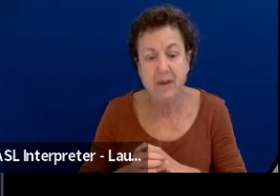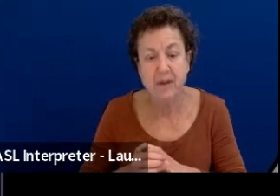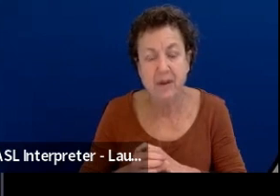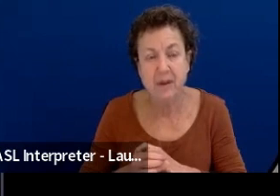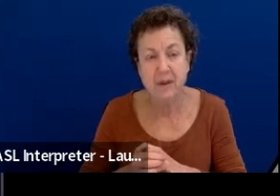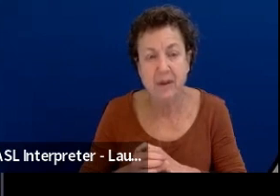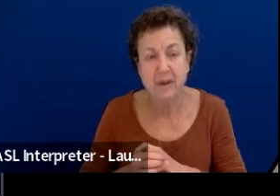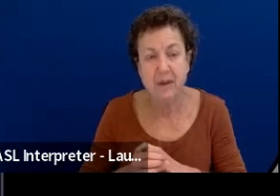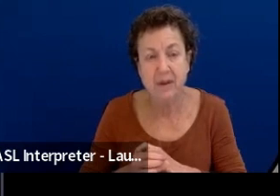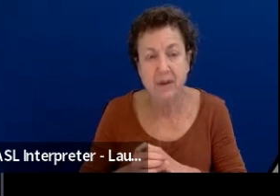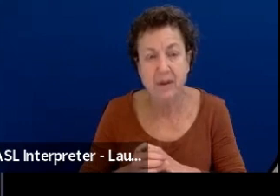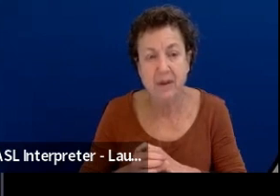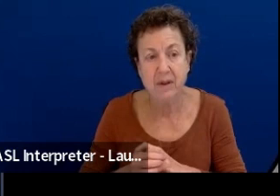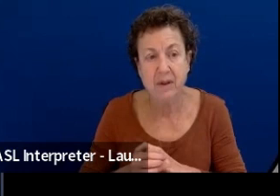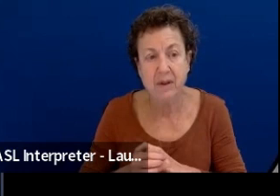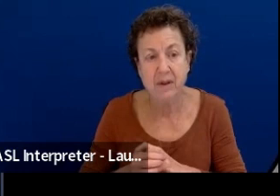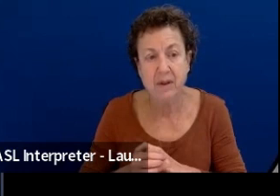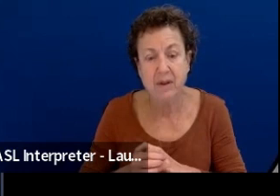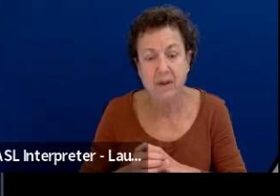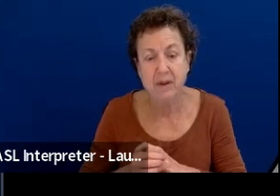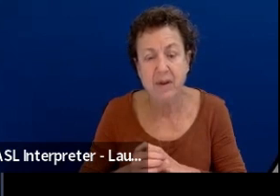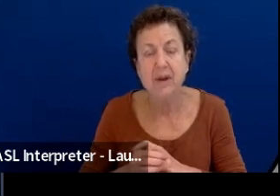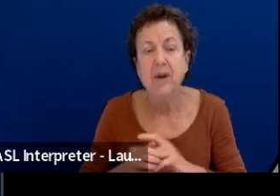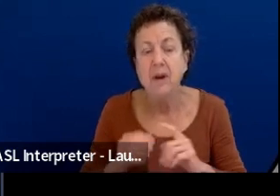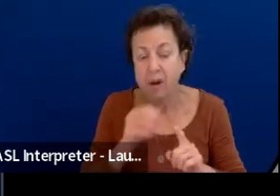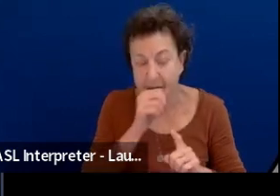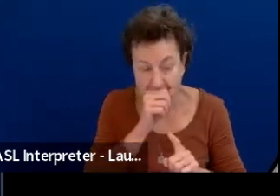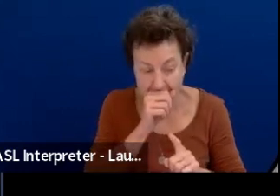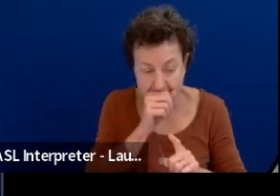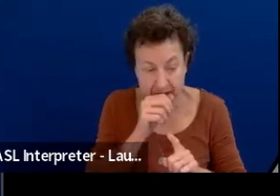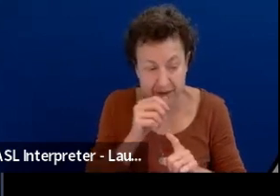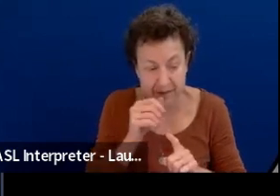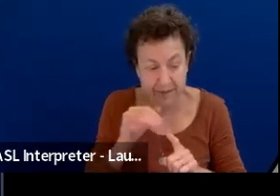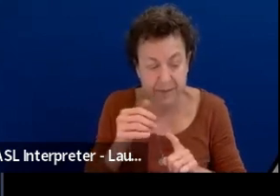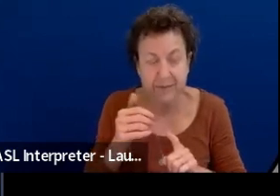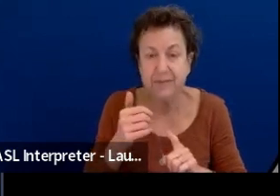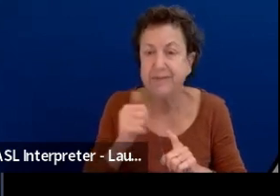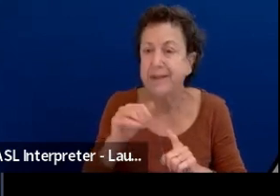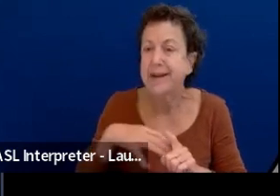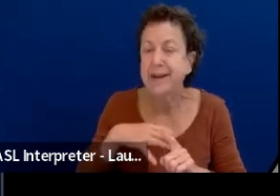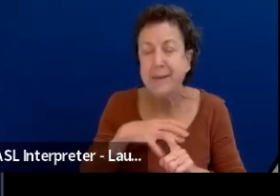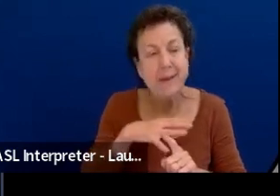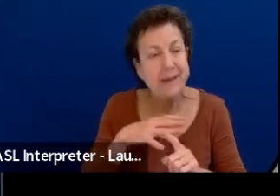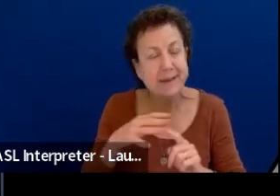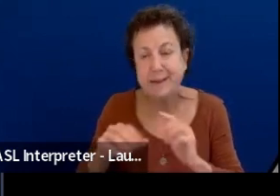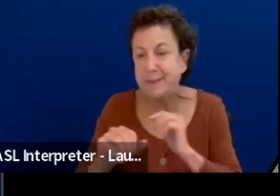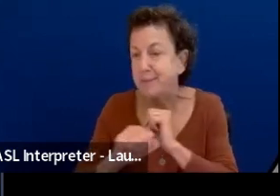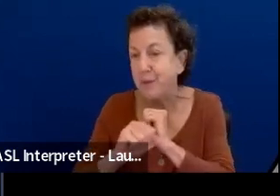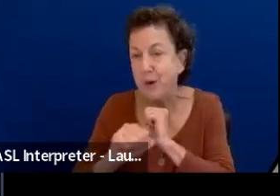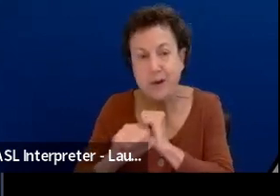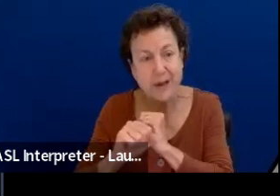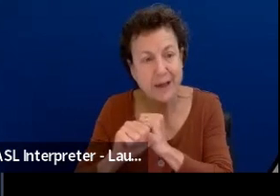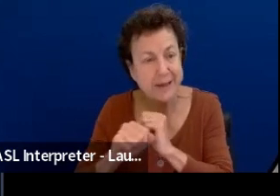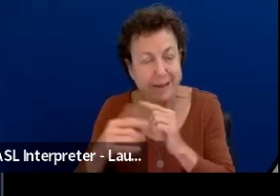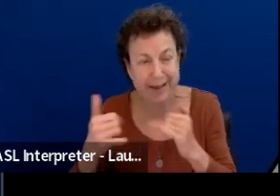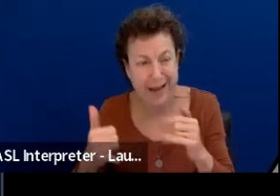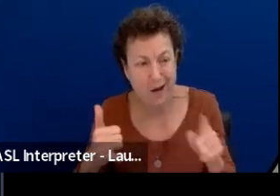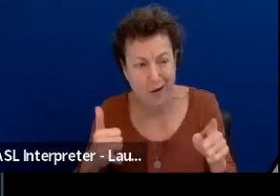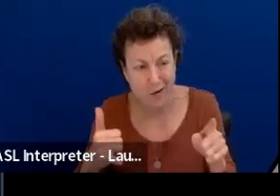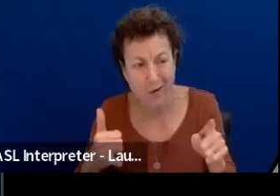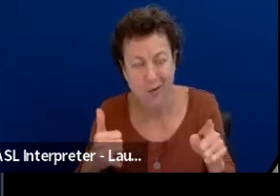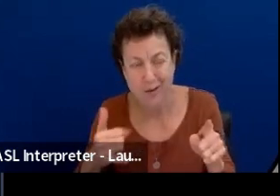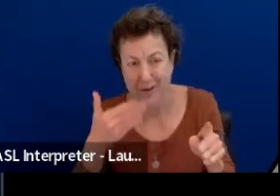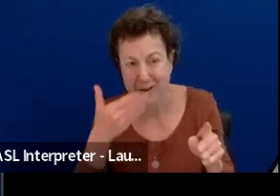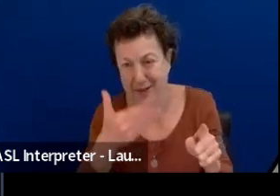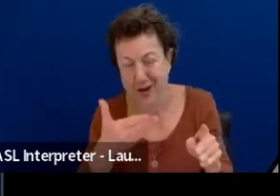any committees that are broadcasting live right at this moment, that's where they'll be.